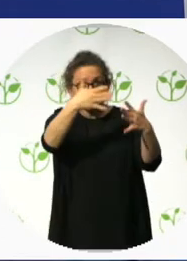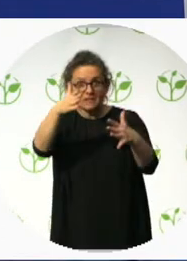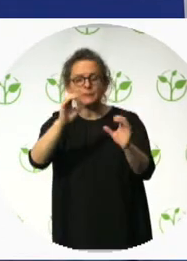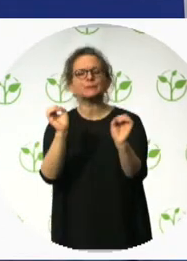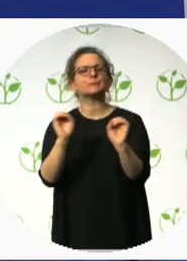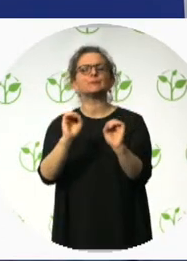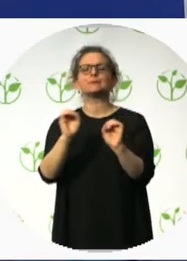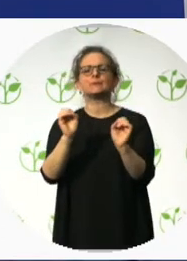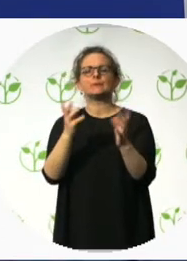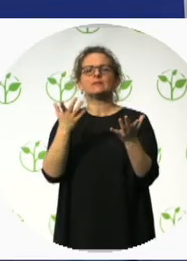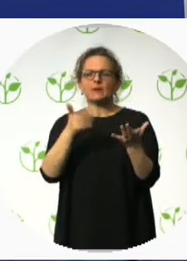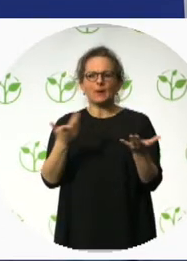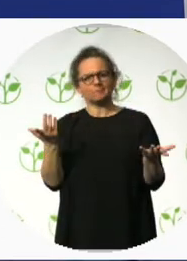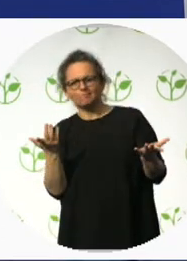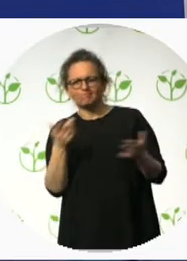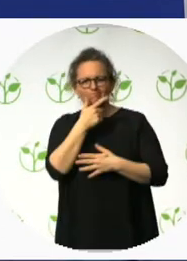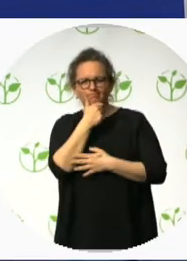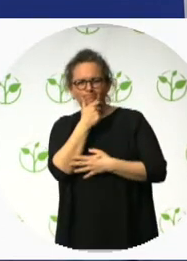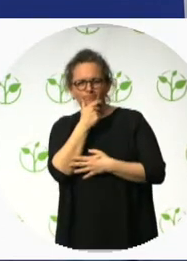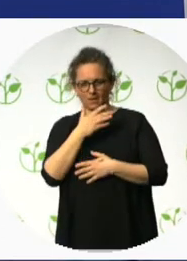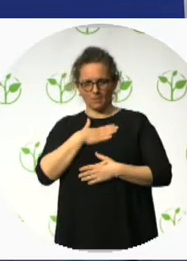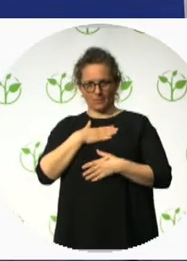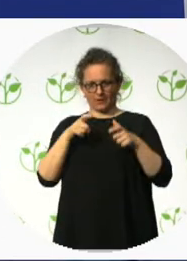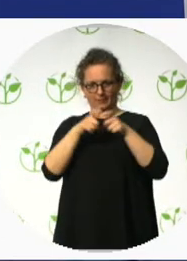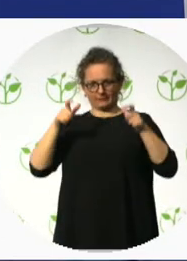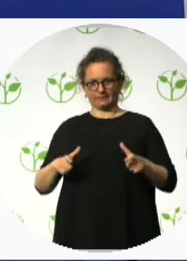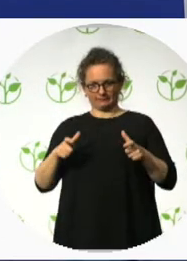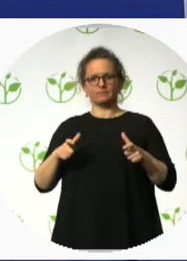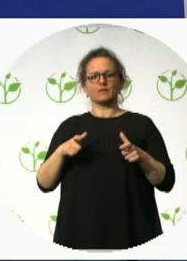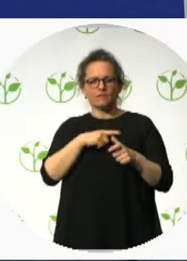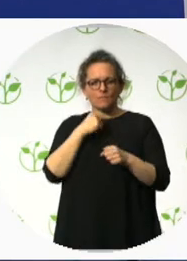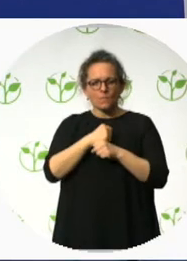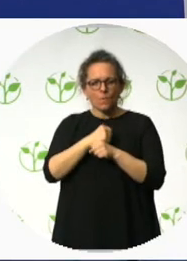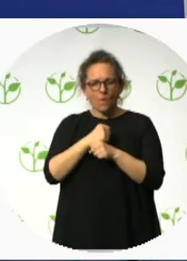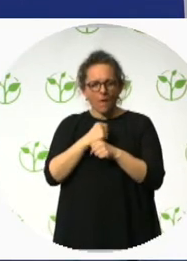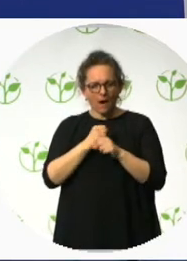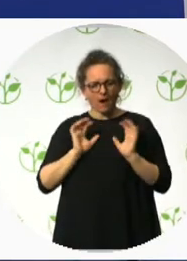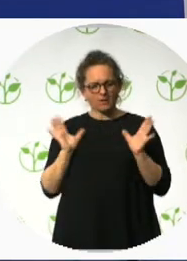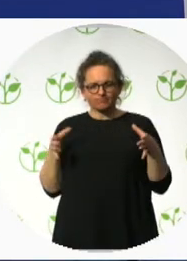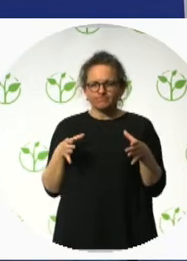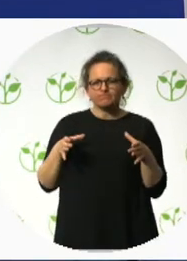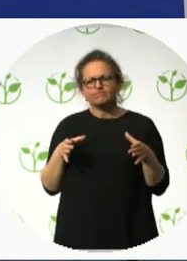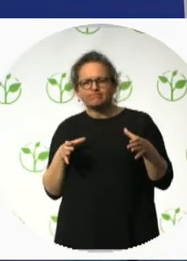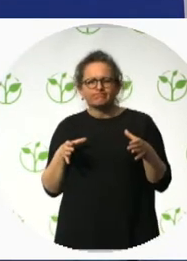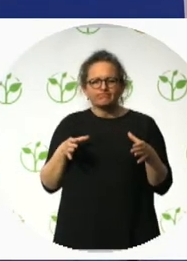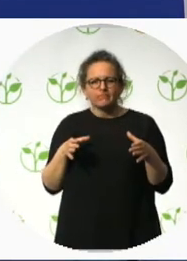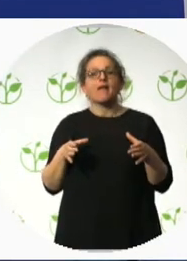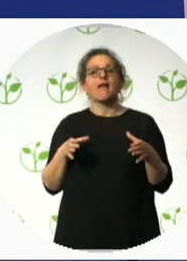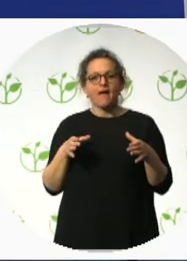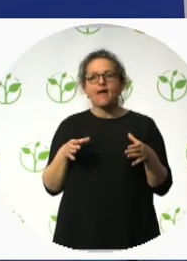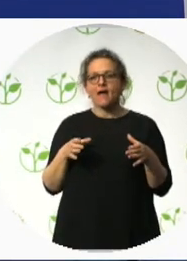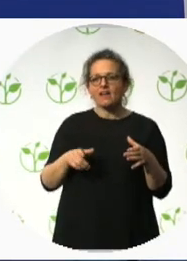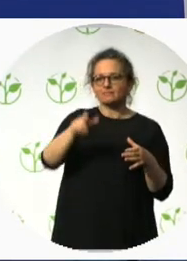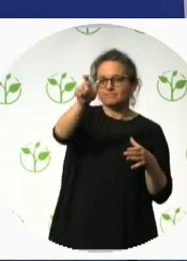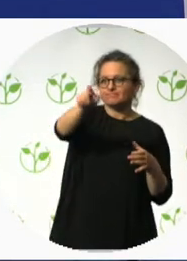And our center believes that by providing training to talented deaf people in sign linguistics and